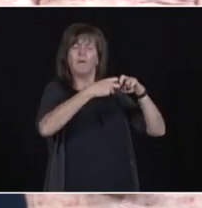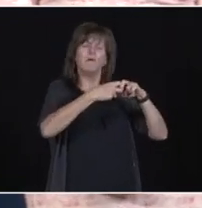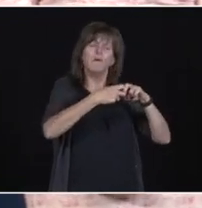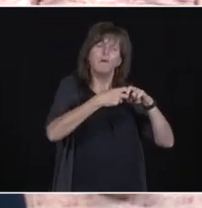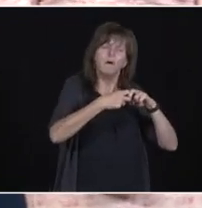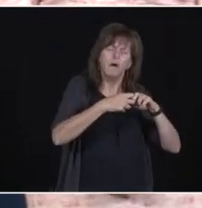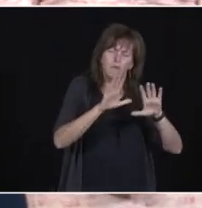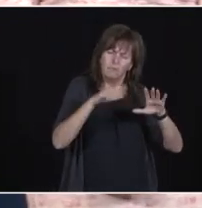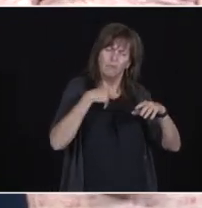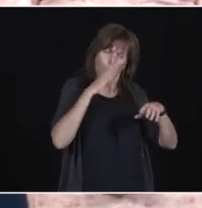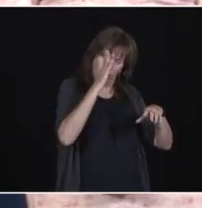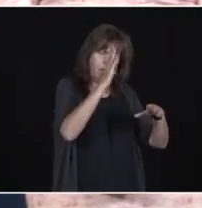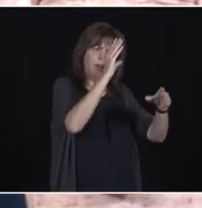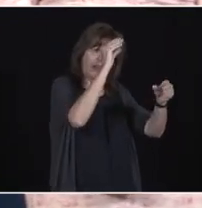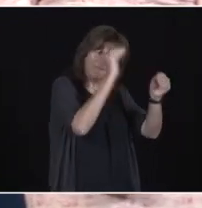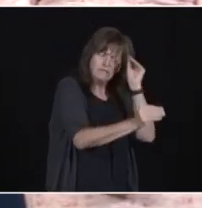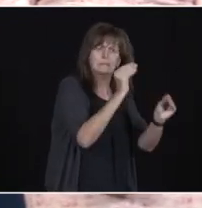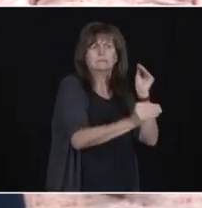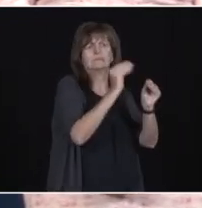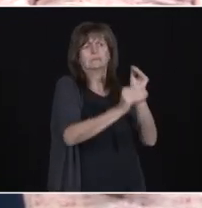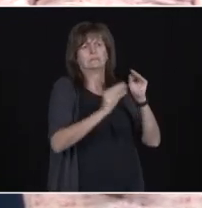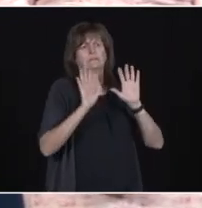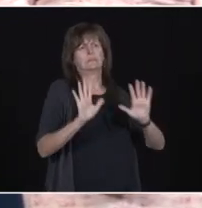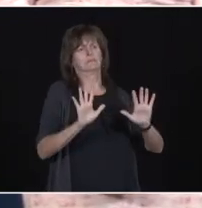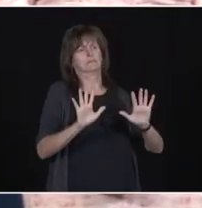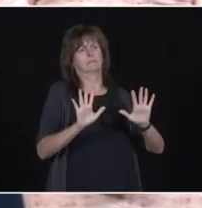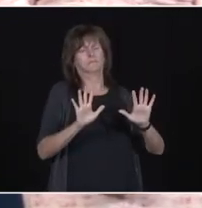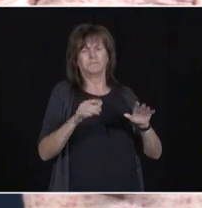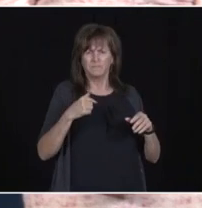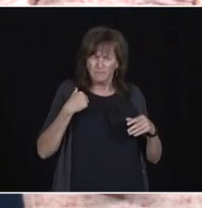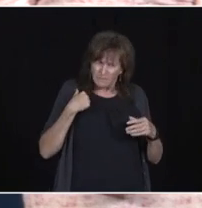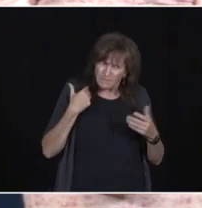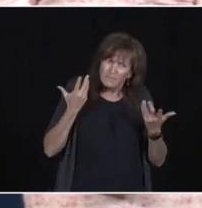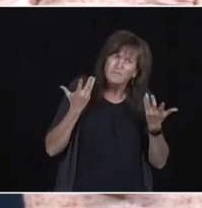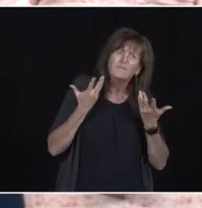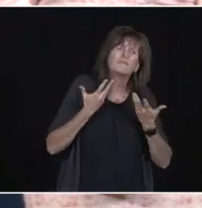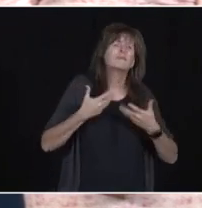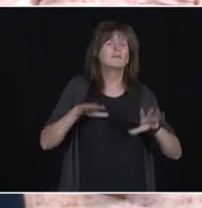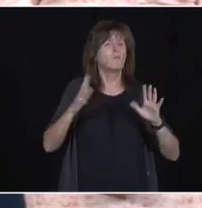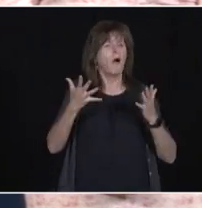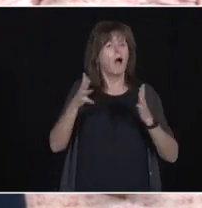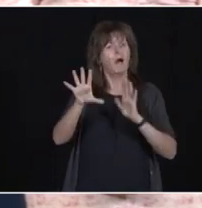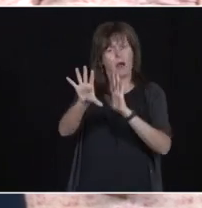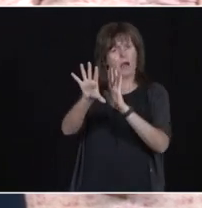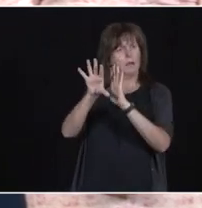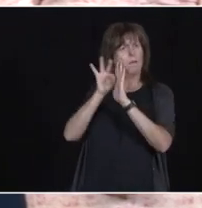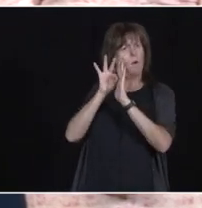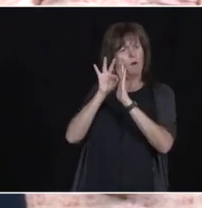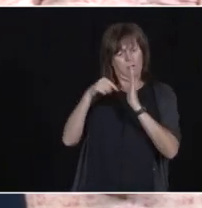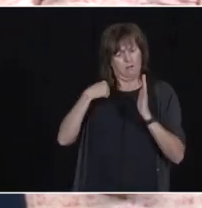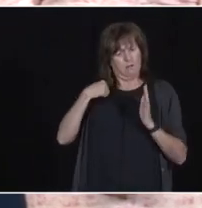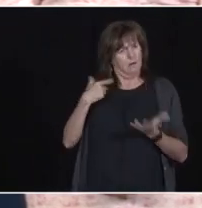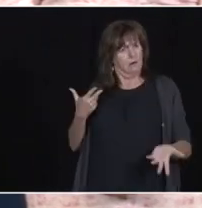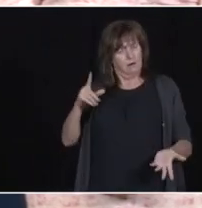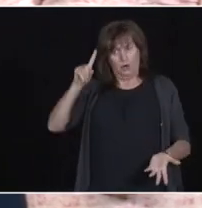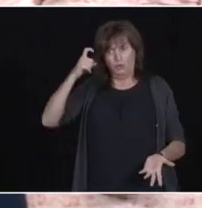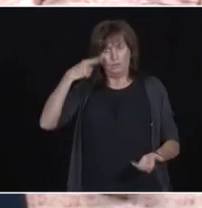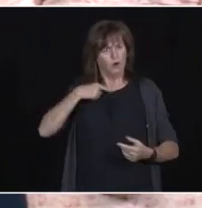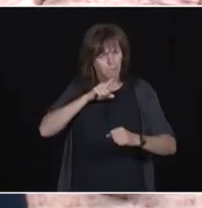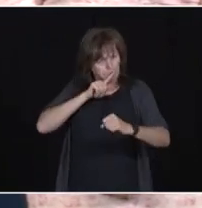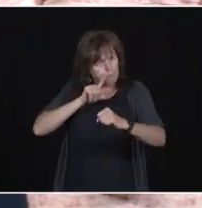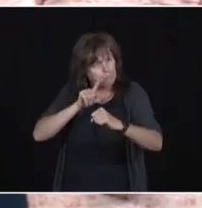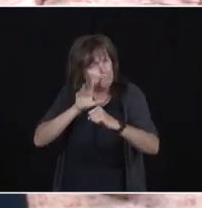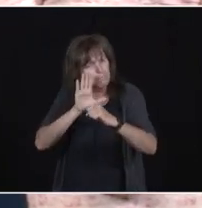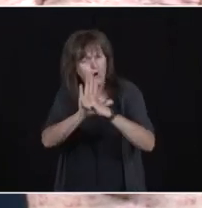Premier, I stood at this podium and made a commitment to the residents and families that there would be accountability, that there